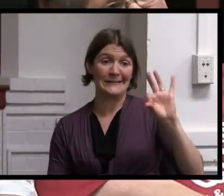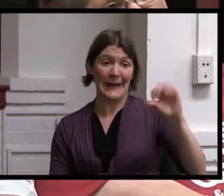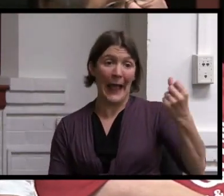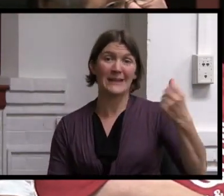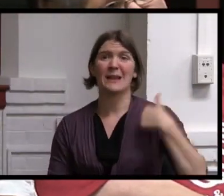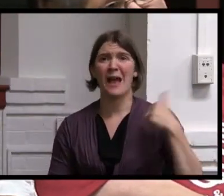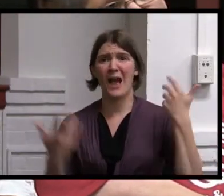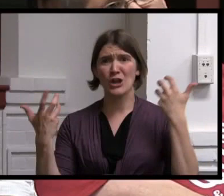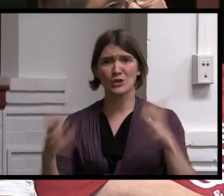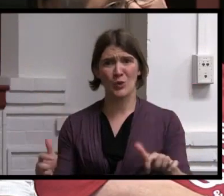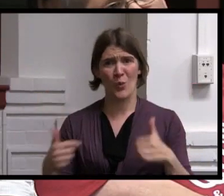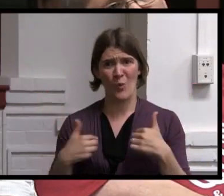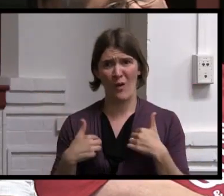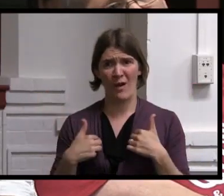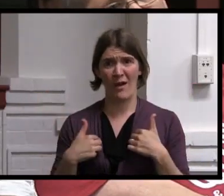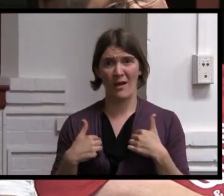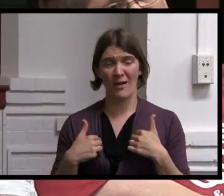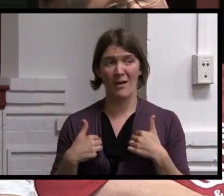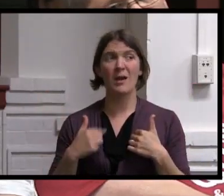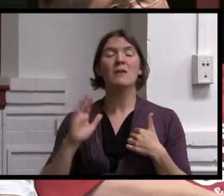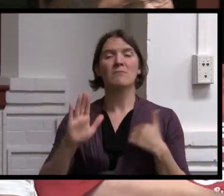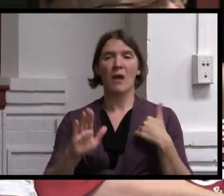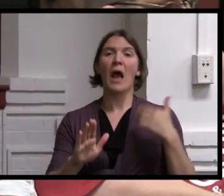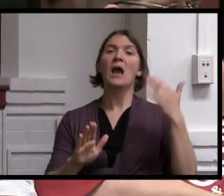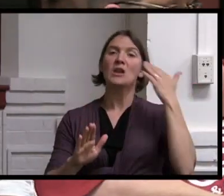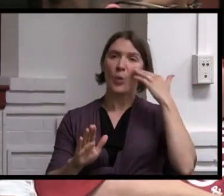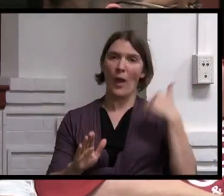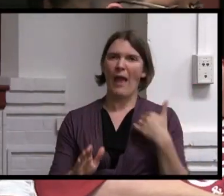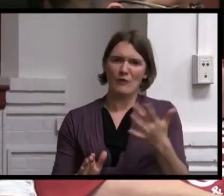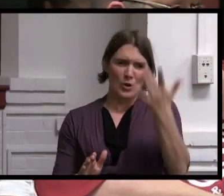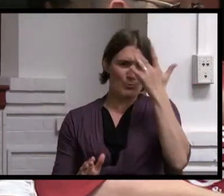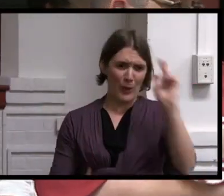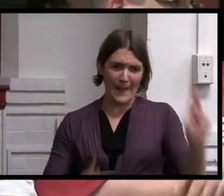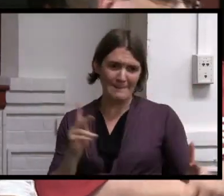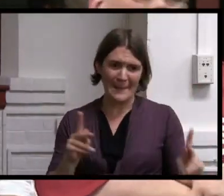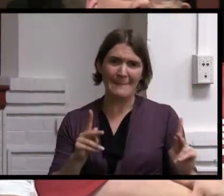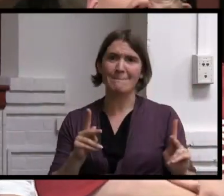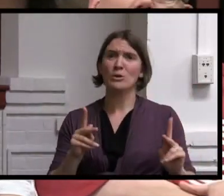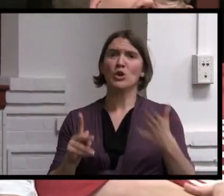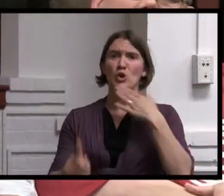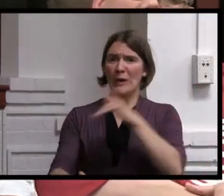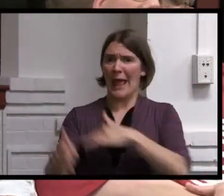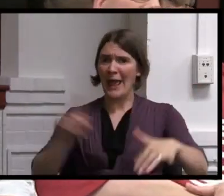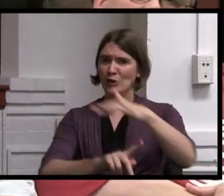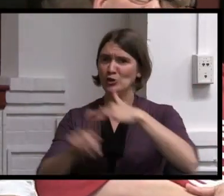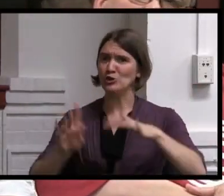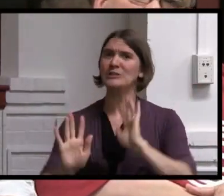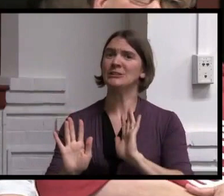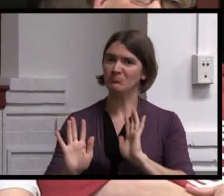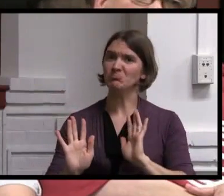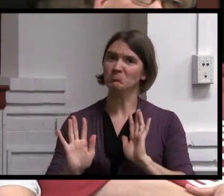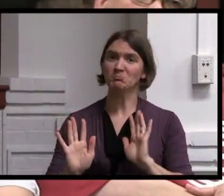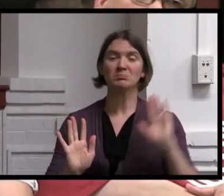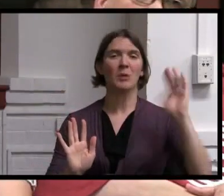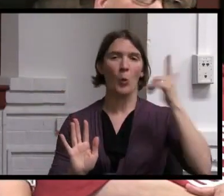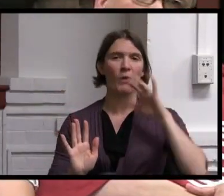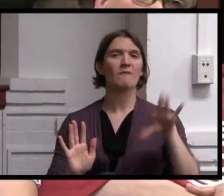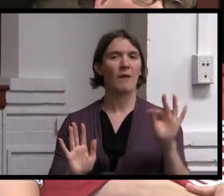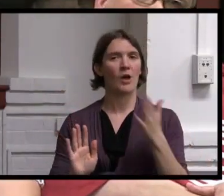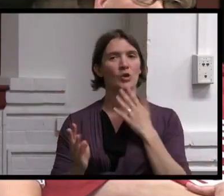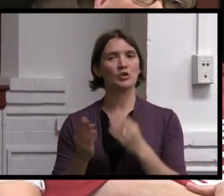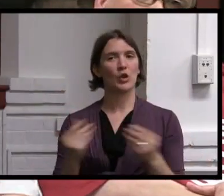And I hope that doesn't happen. But I know that we have some bright people up there, and we have some energy over here that I think we'll find